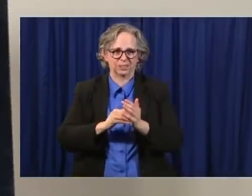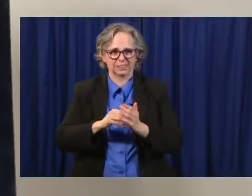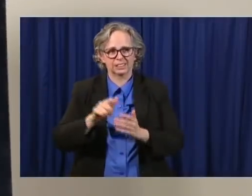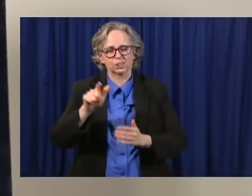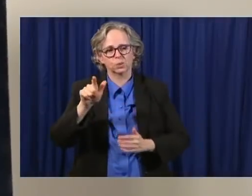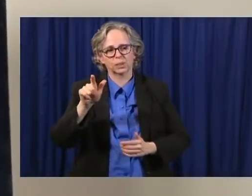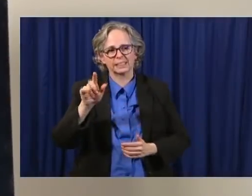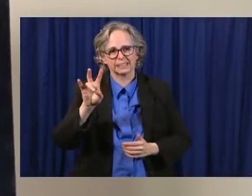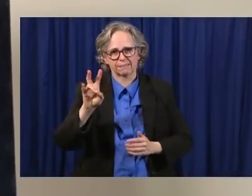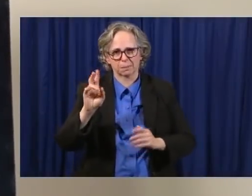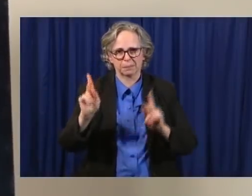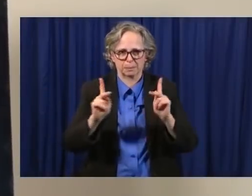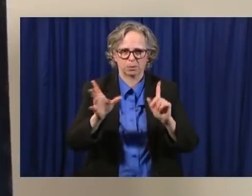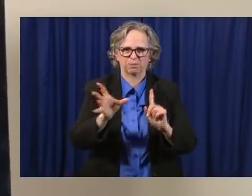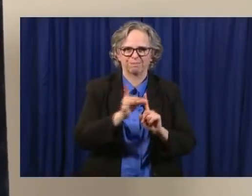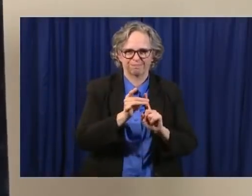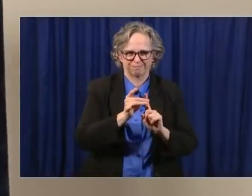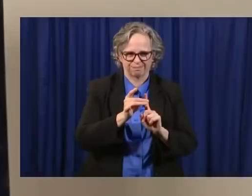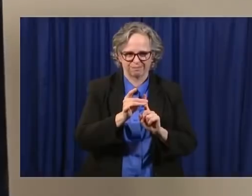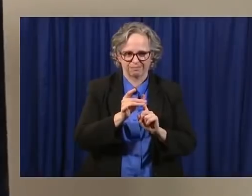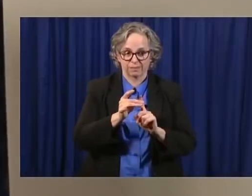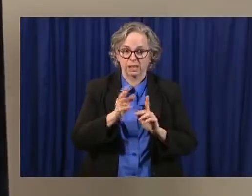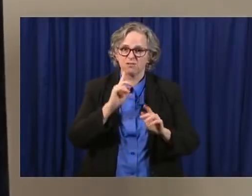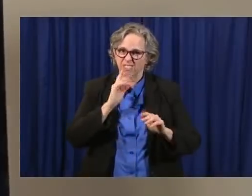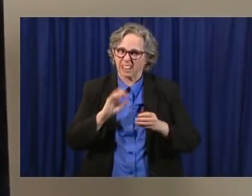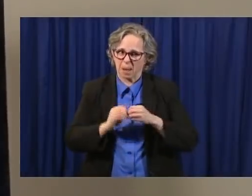18,027 cases. This is an increase of